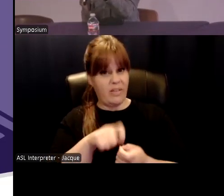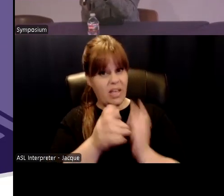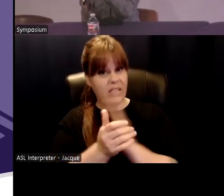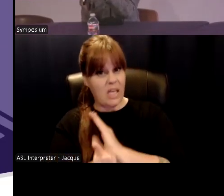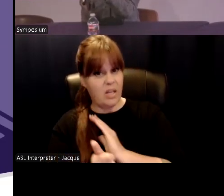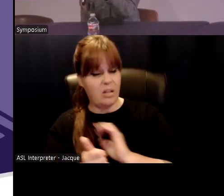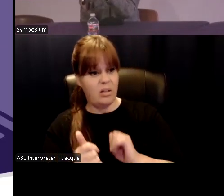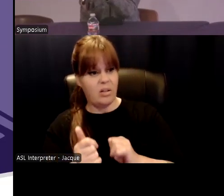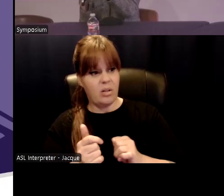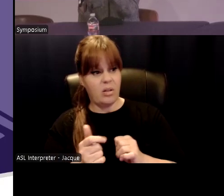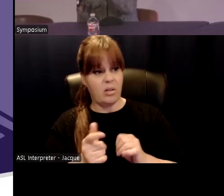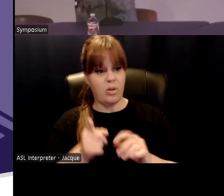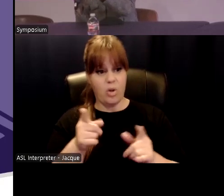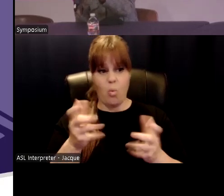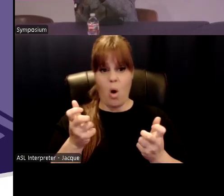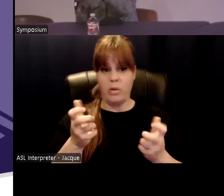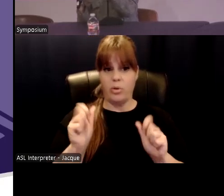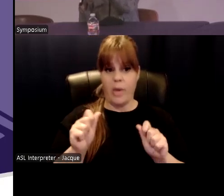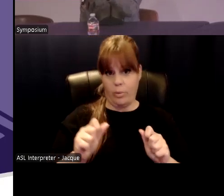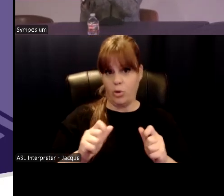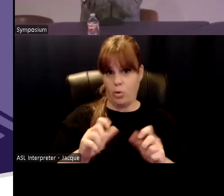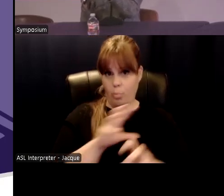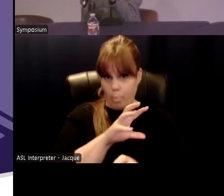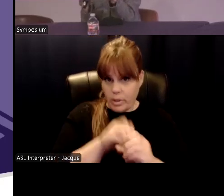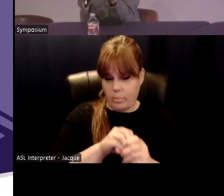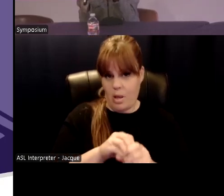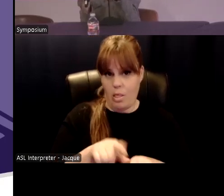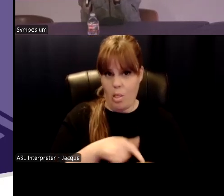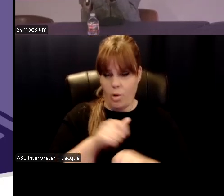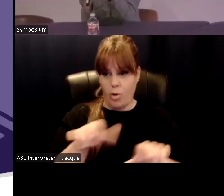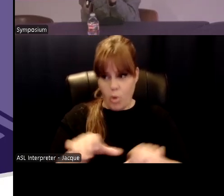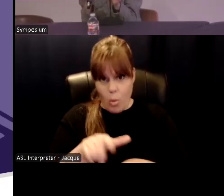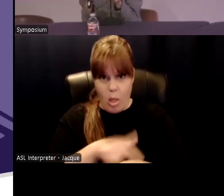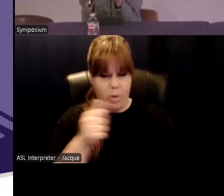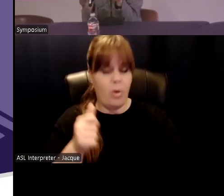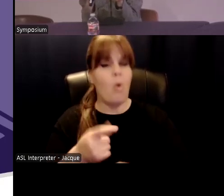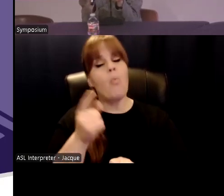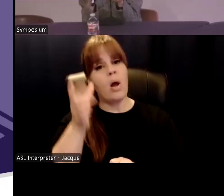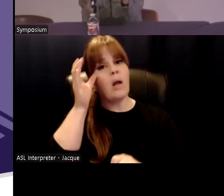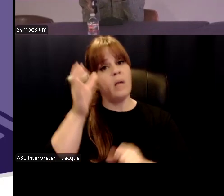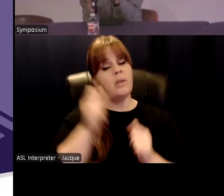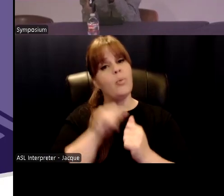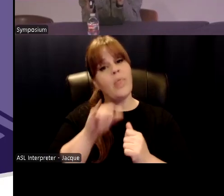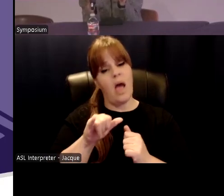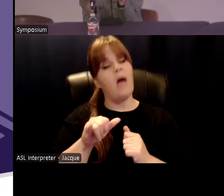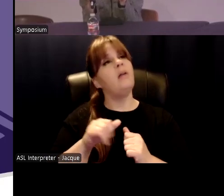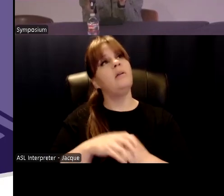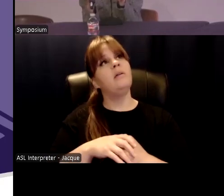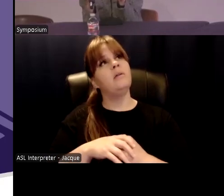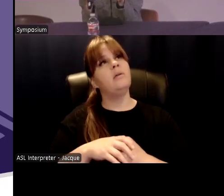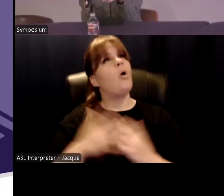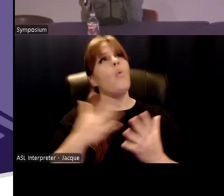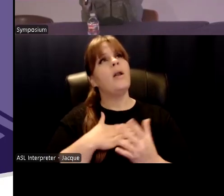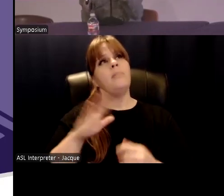want to be able to participate in longer or do longer. And one idea with that is to think about what's my